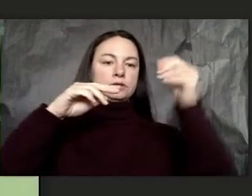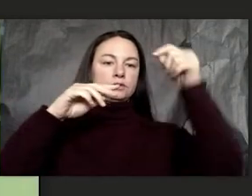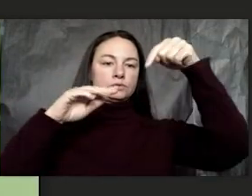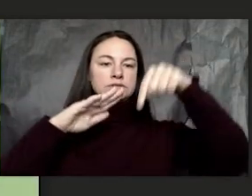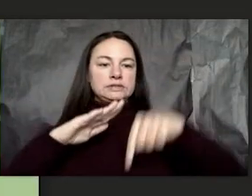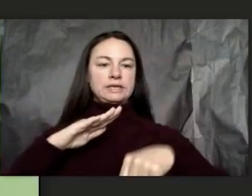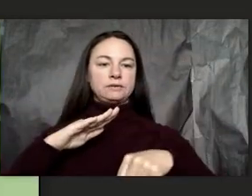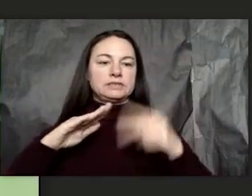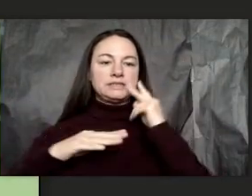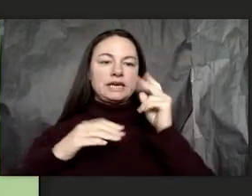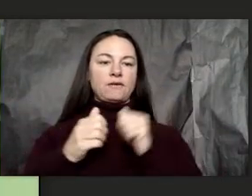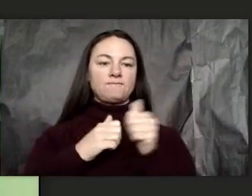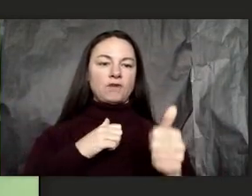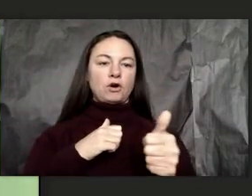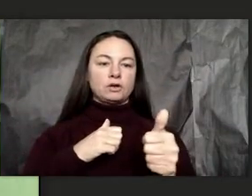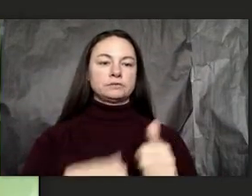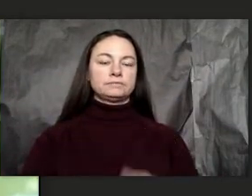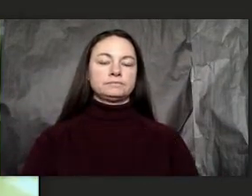to.